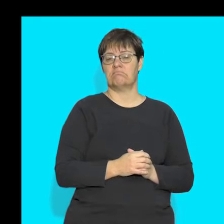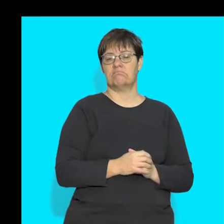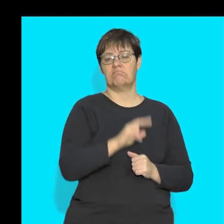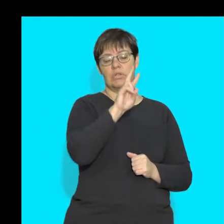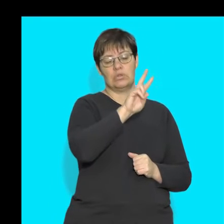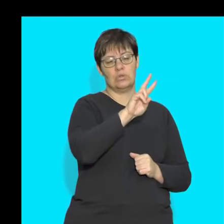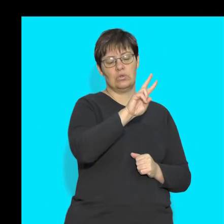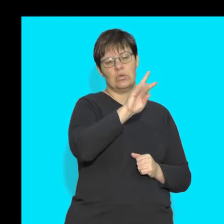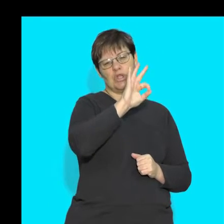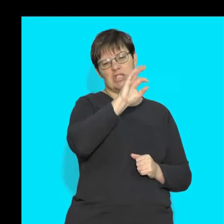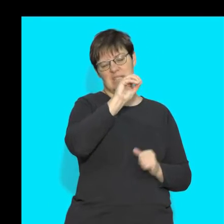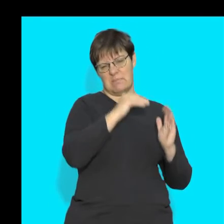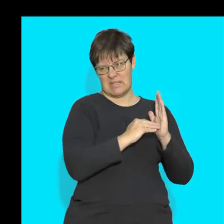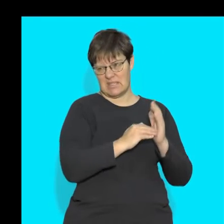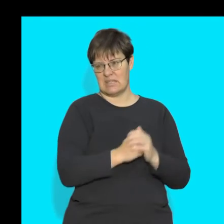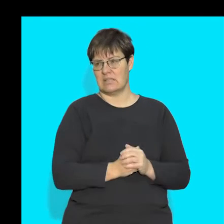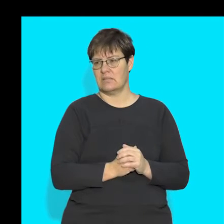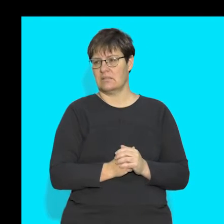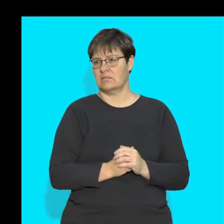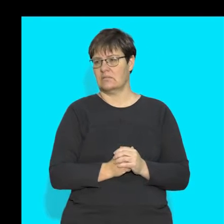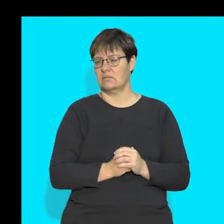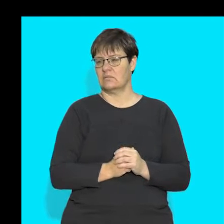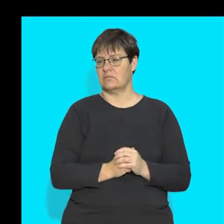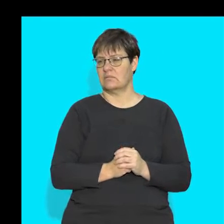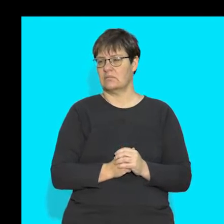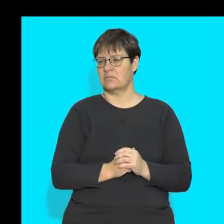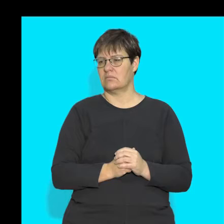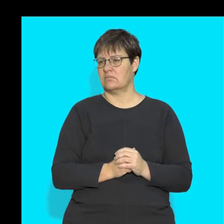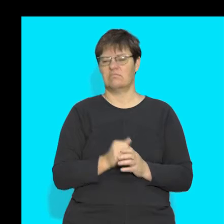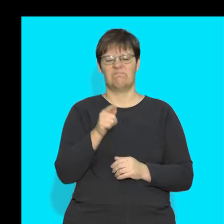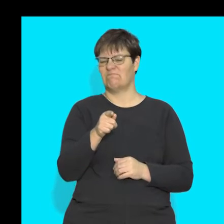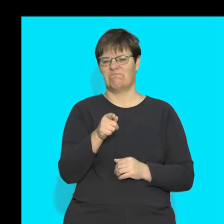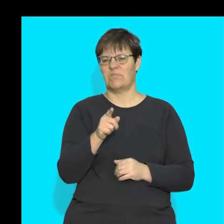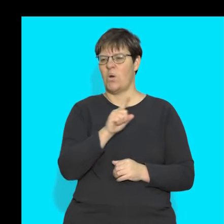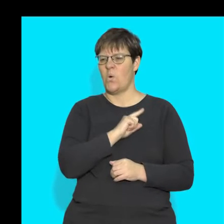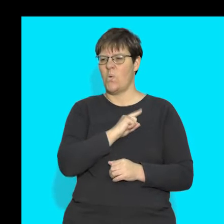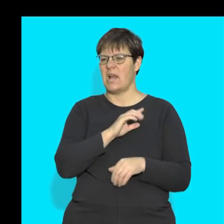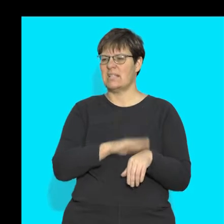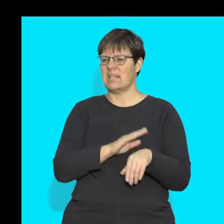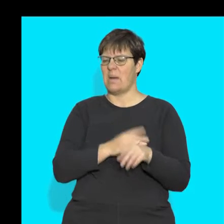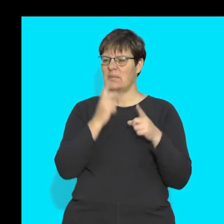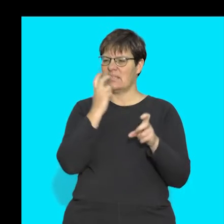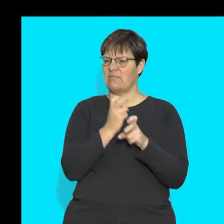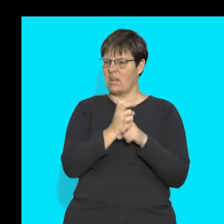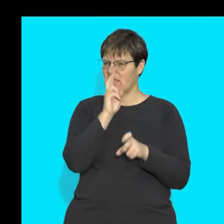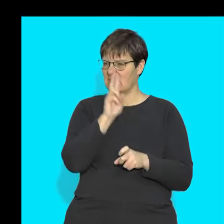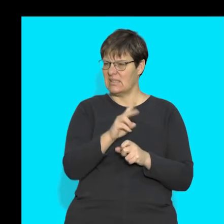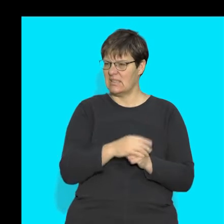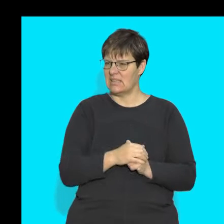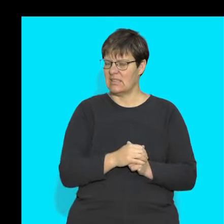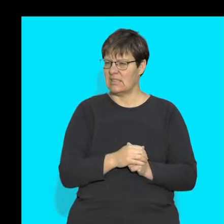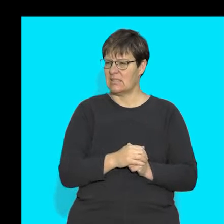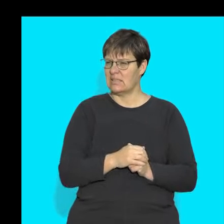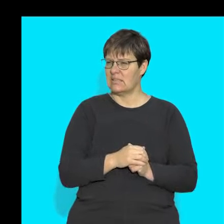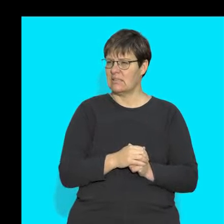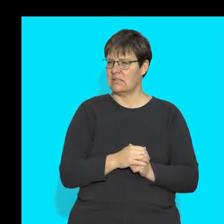230 meters. And I probably wouldn't use this point because that time's a little difficult to see. I would